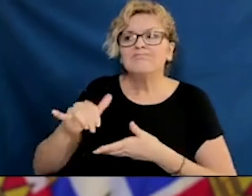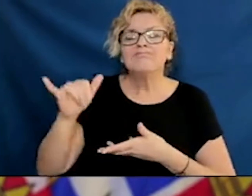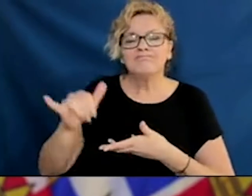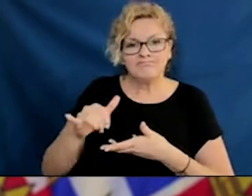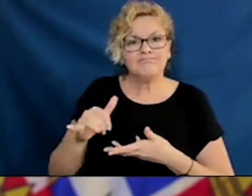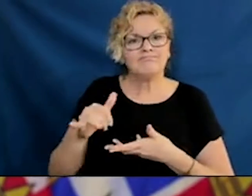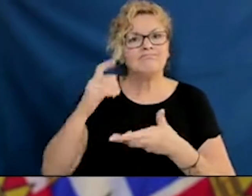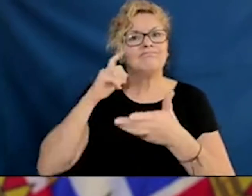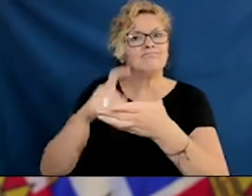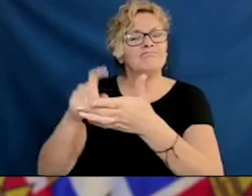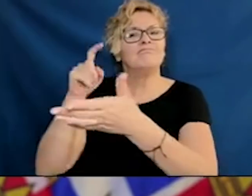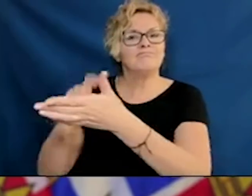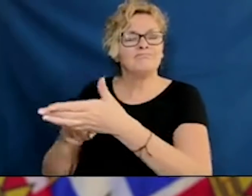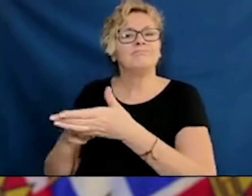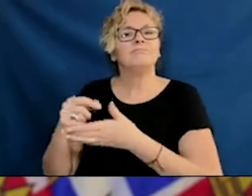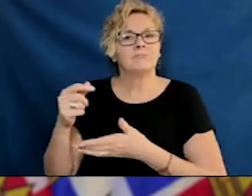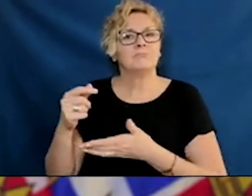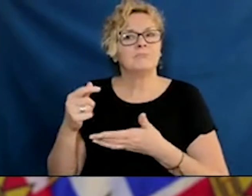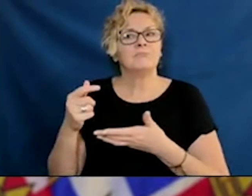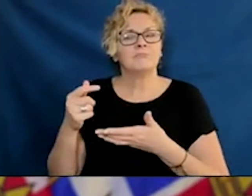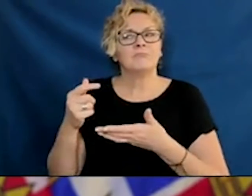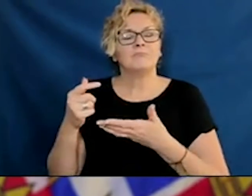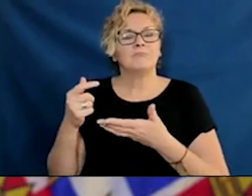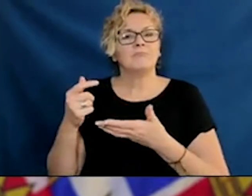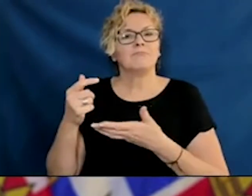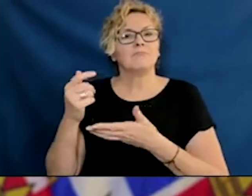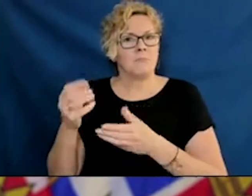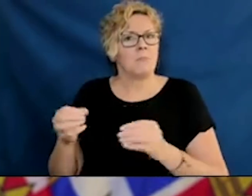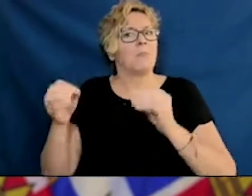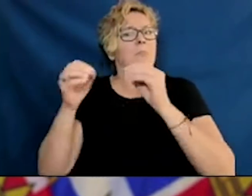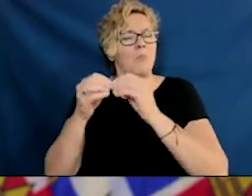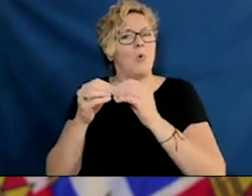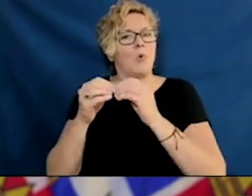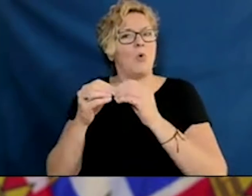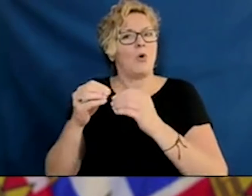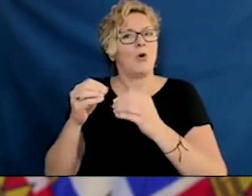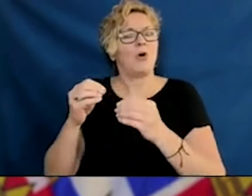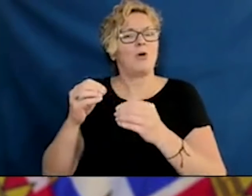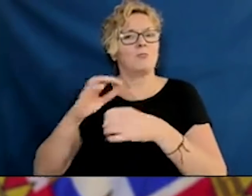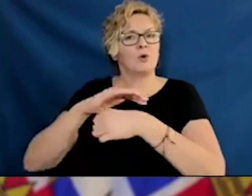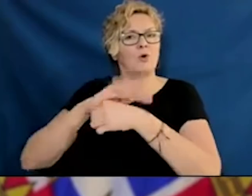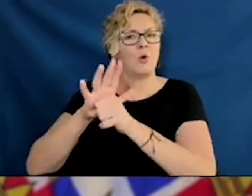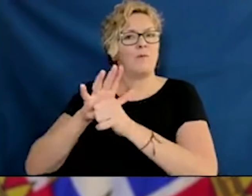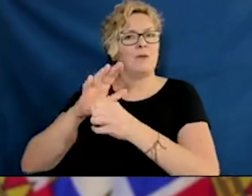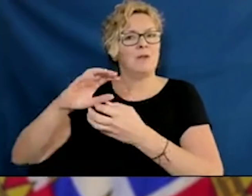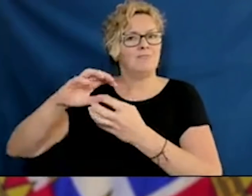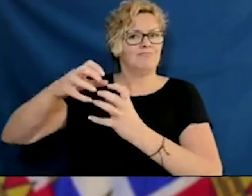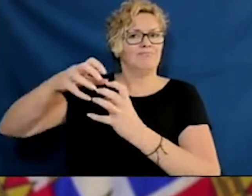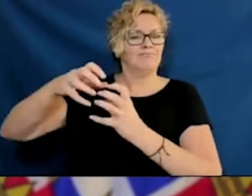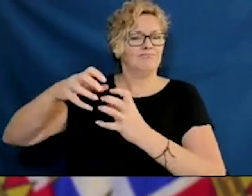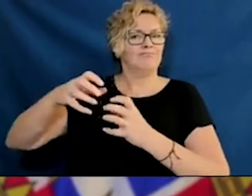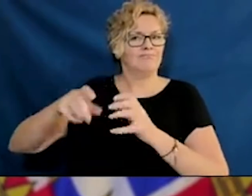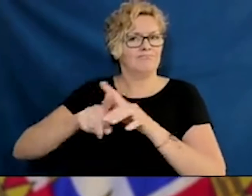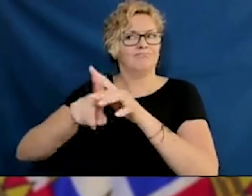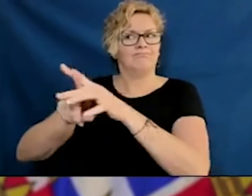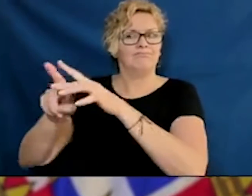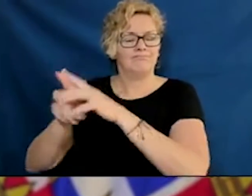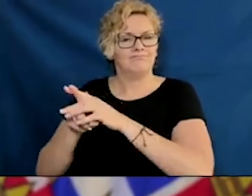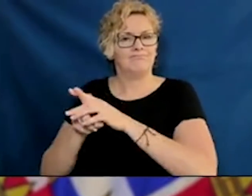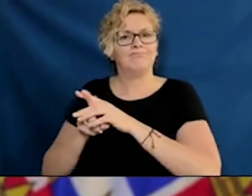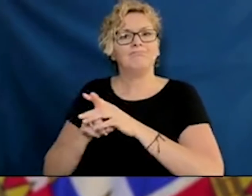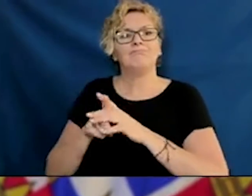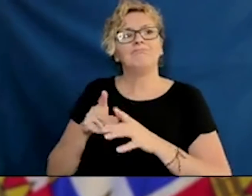and there's been a number of outbreaks in long-term care homes in Ontario that have been associated particularly with the